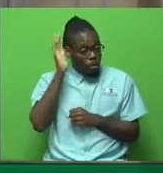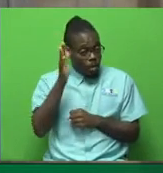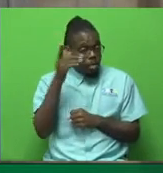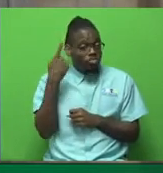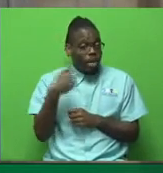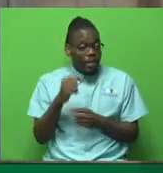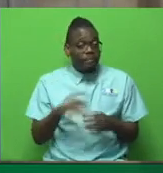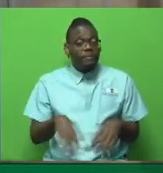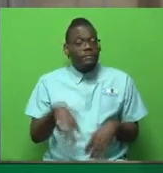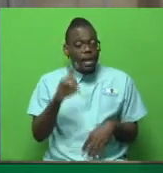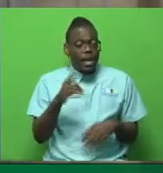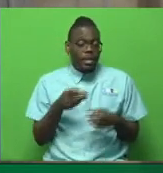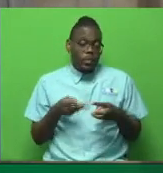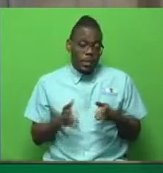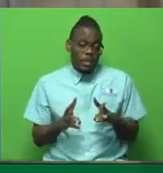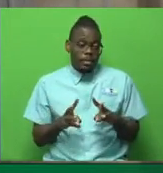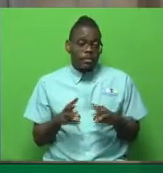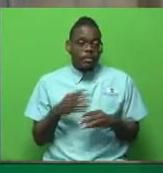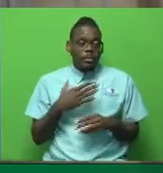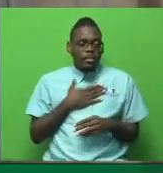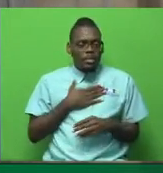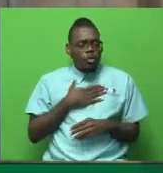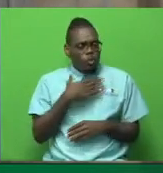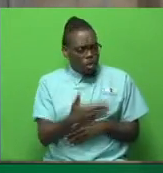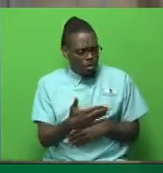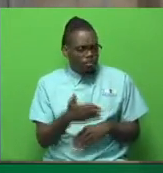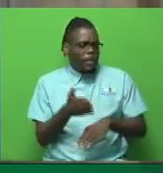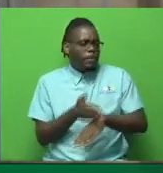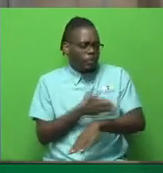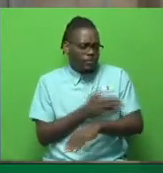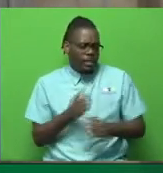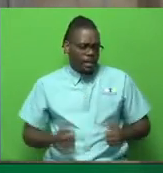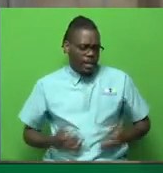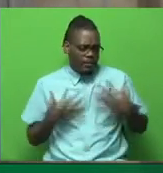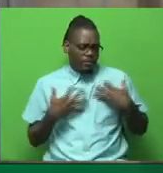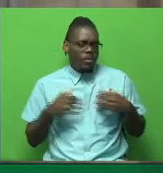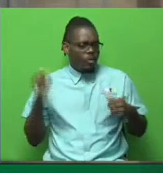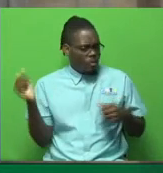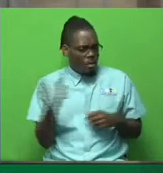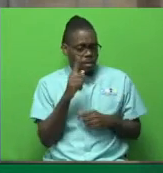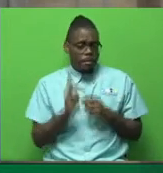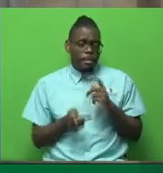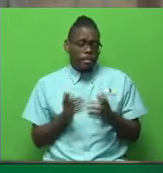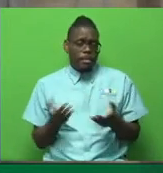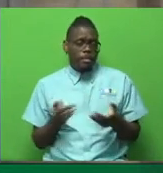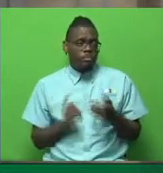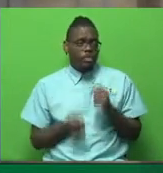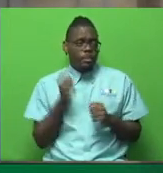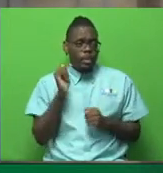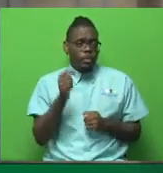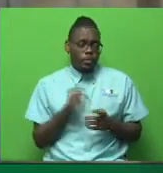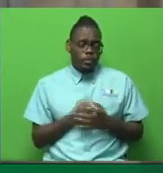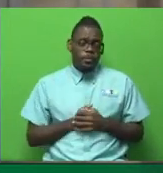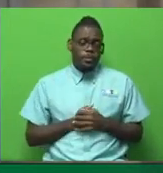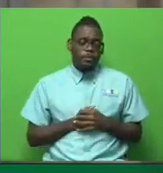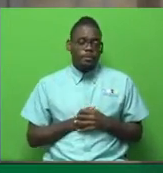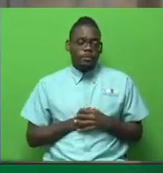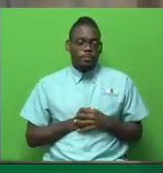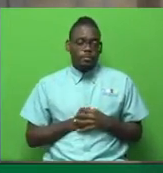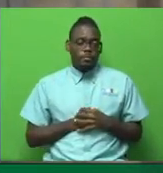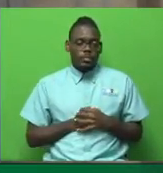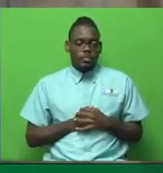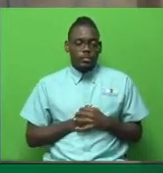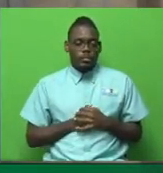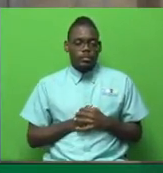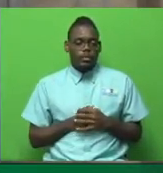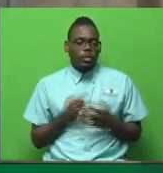to bring an improvement in his standard of living of every trim begonian citizen and that did